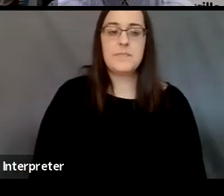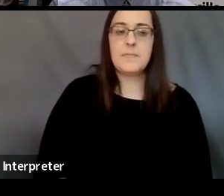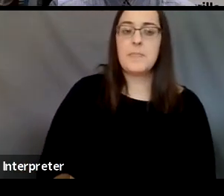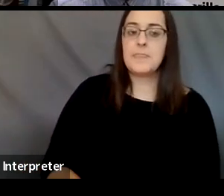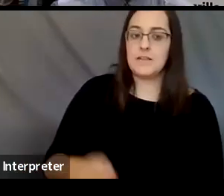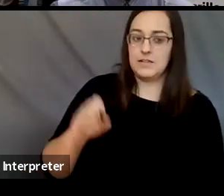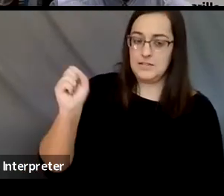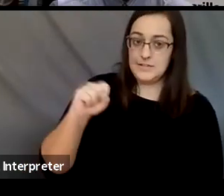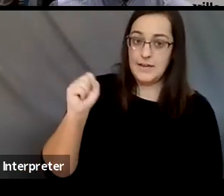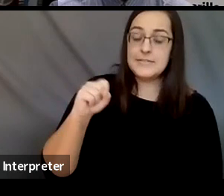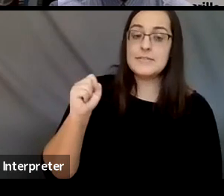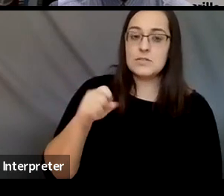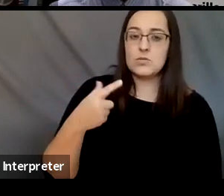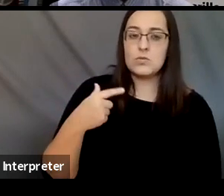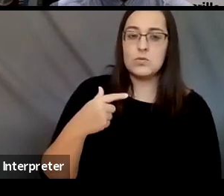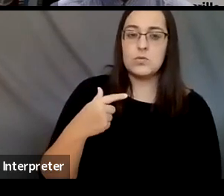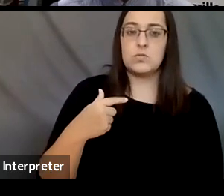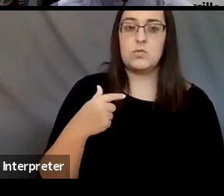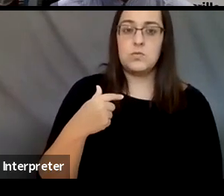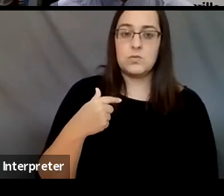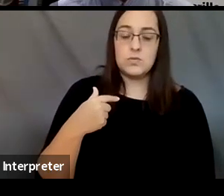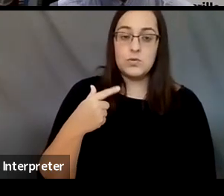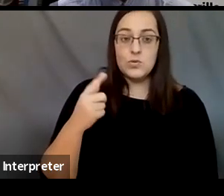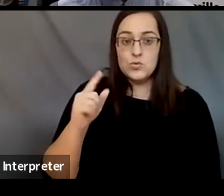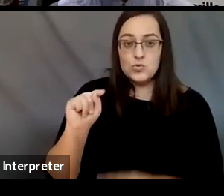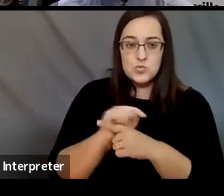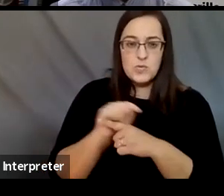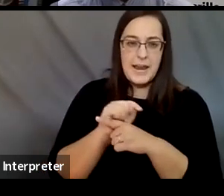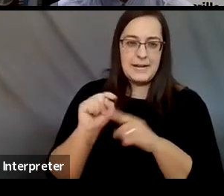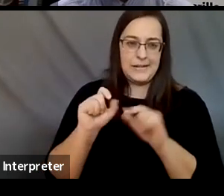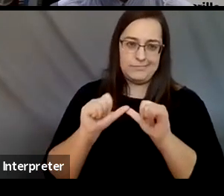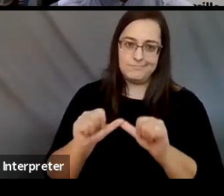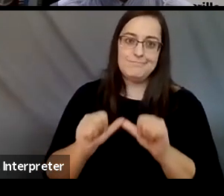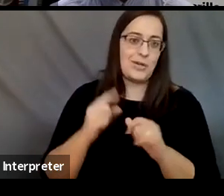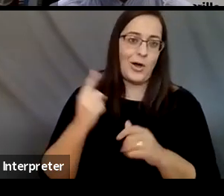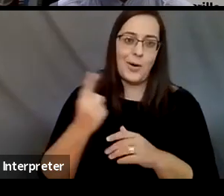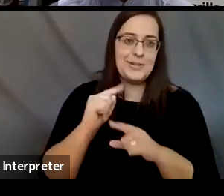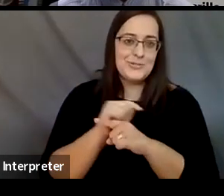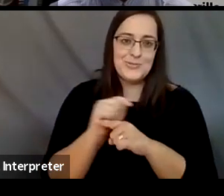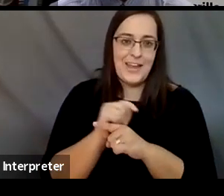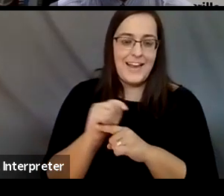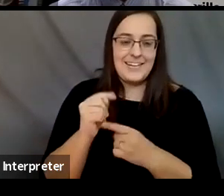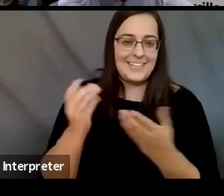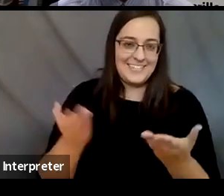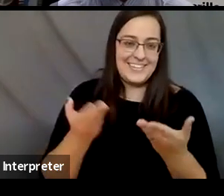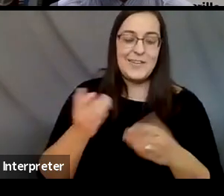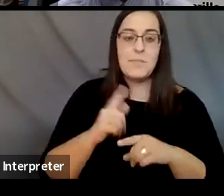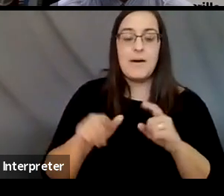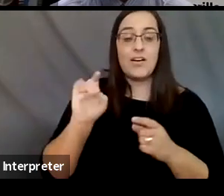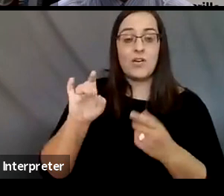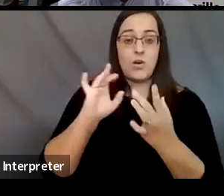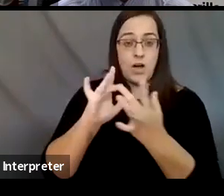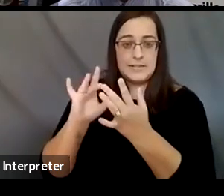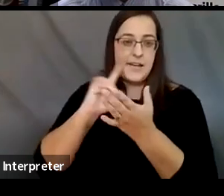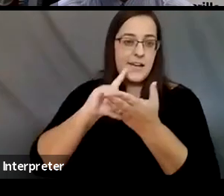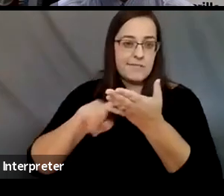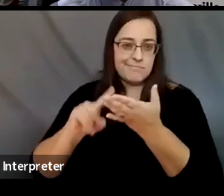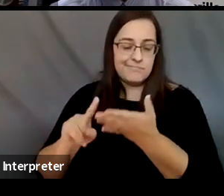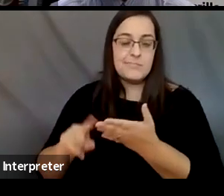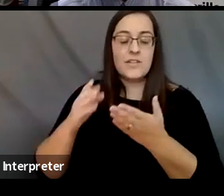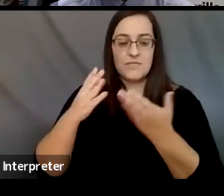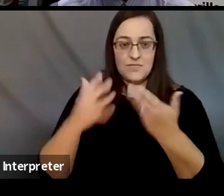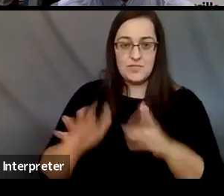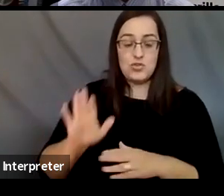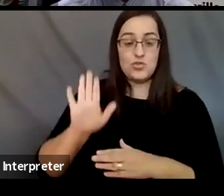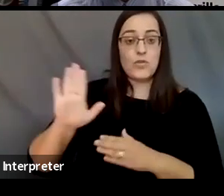Yes, so we, the training is always ongoing here, but yes, those contact tracers have completed